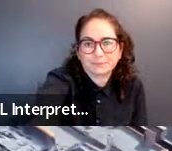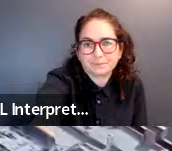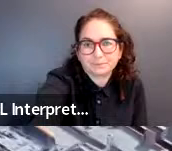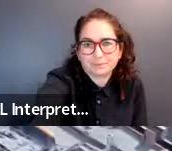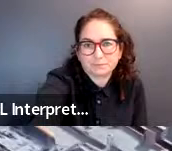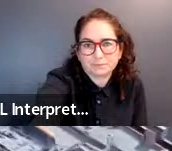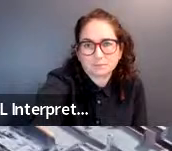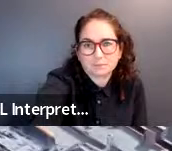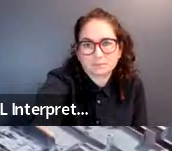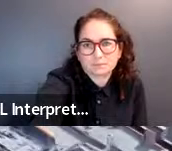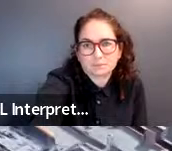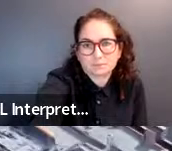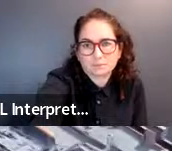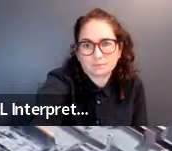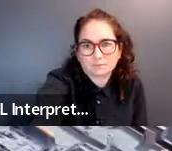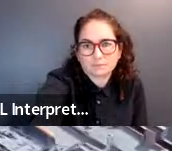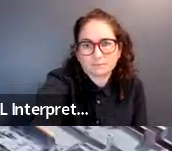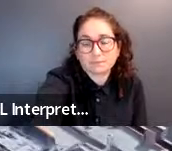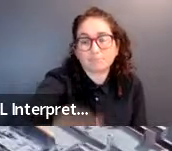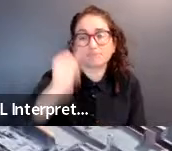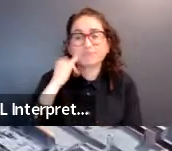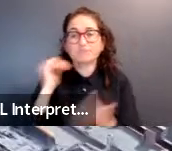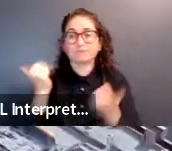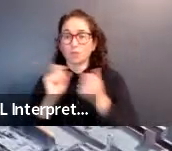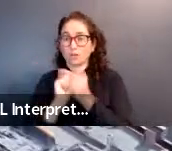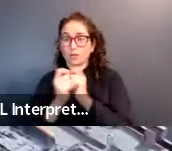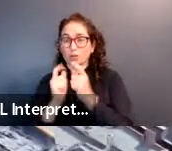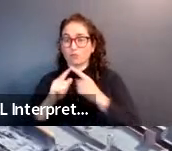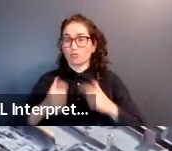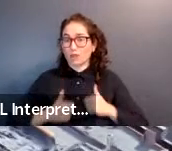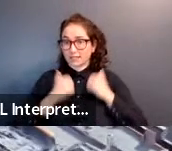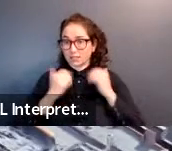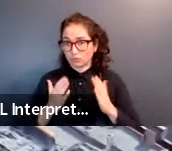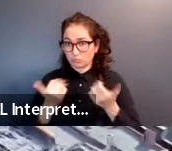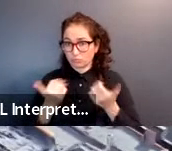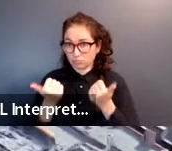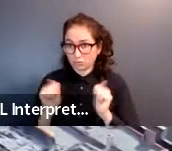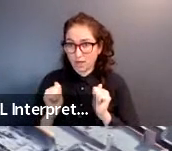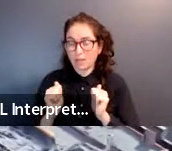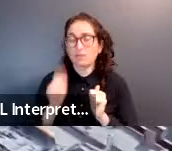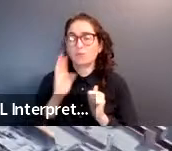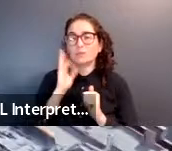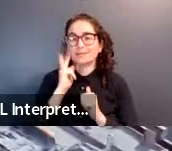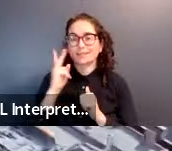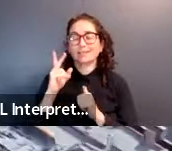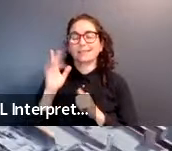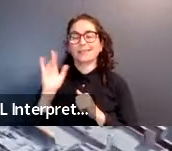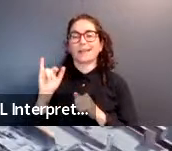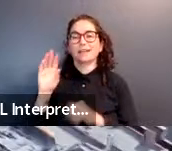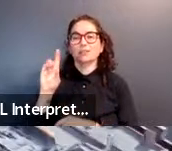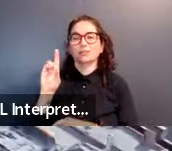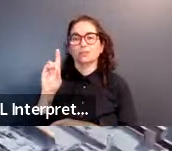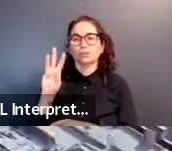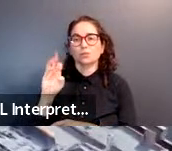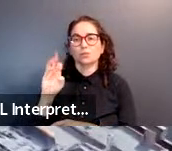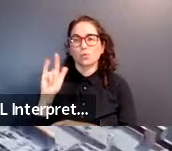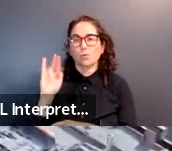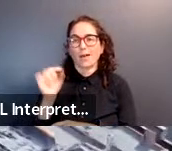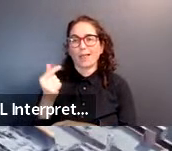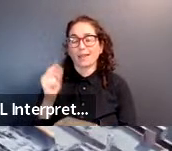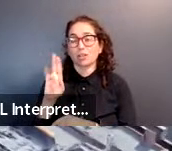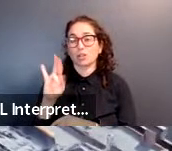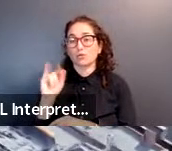to convert it to residential, on the other hand, we'd find out that the dwelling unit factor, that average minimum